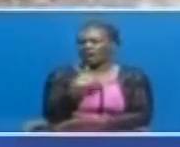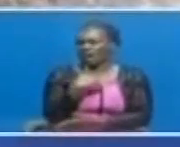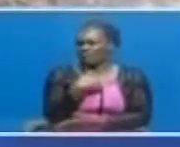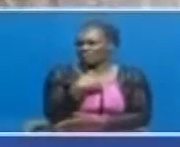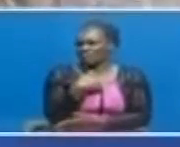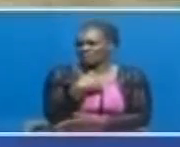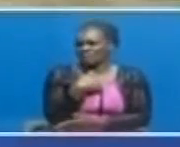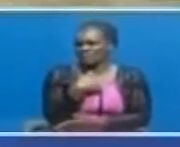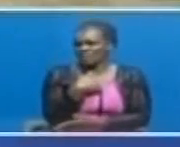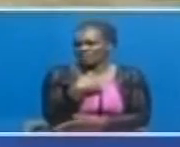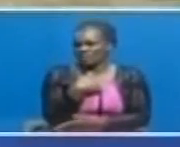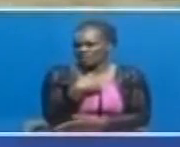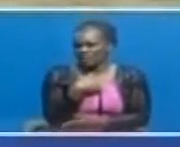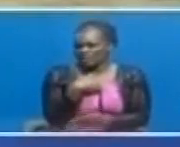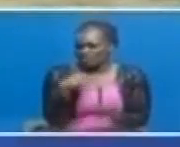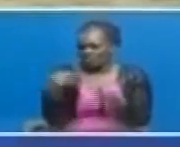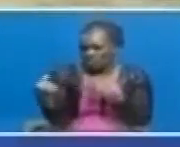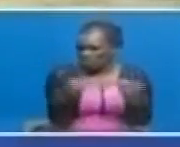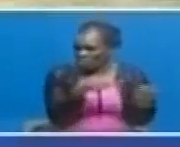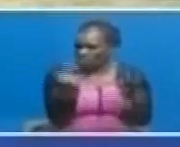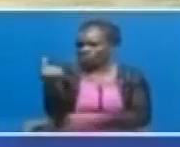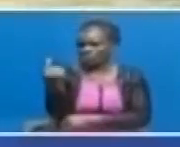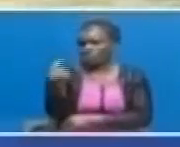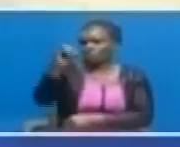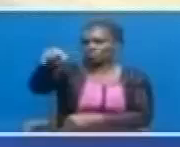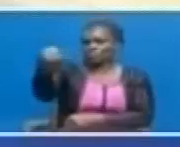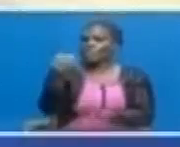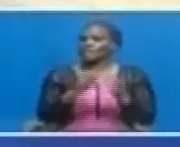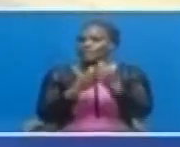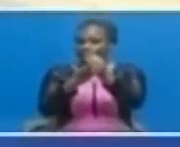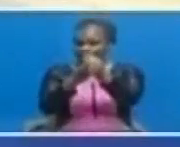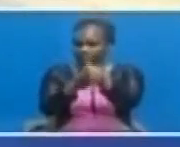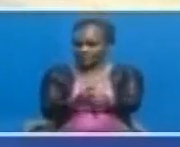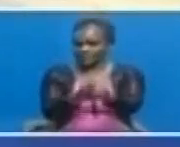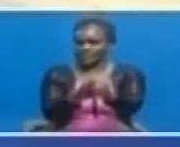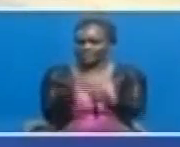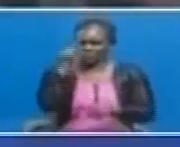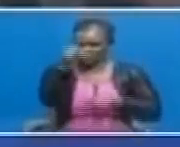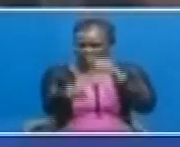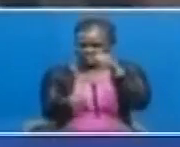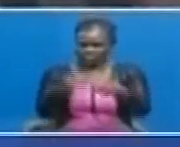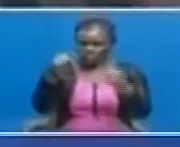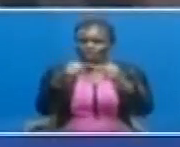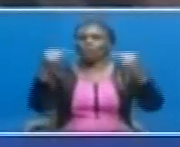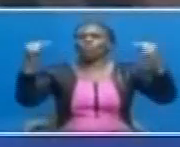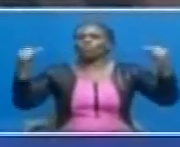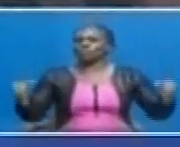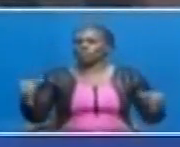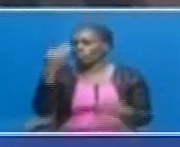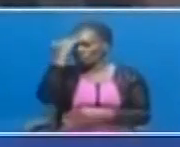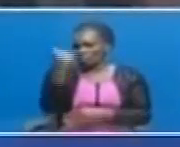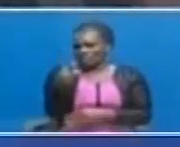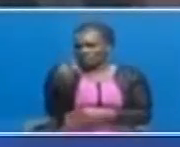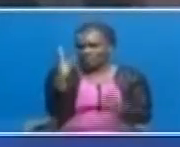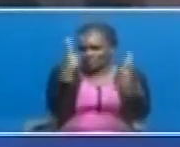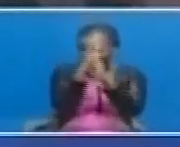mission. Jubilee leaders have turned tables, directing the heat to the opposition, accusing it of hiding and protecting sugar barons who are